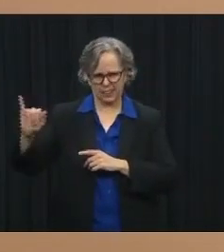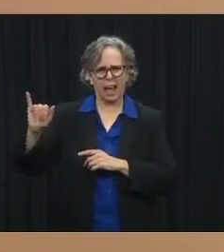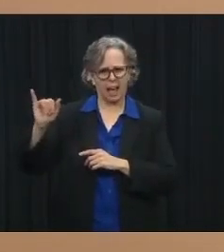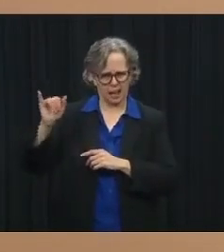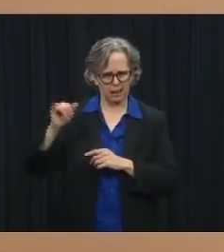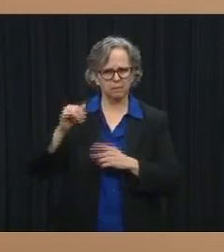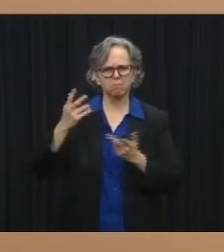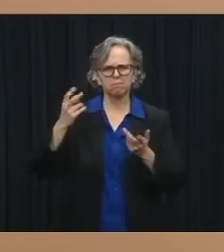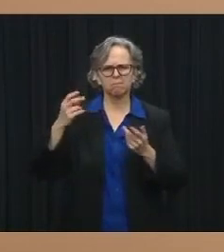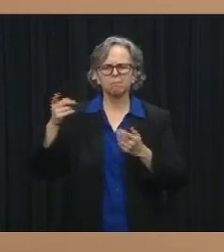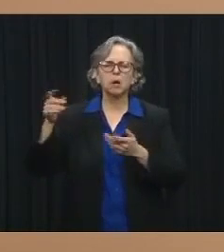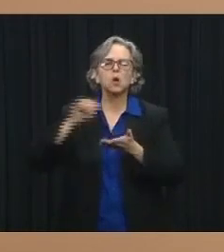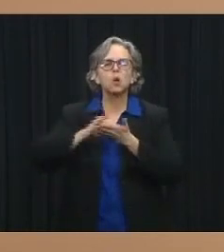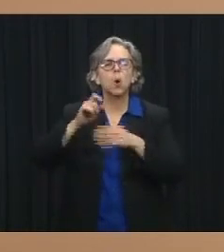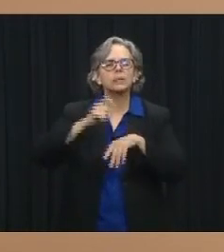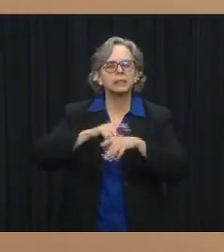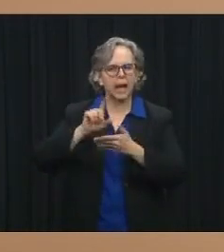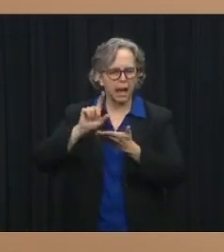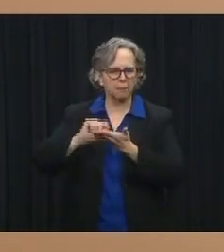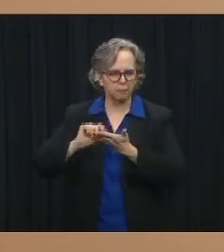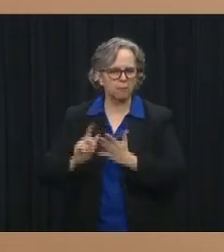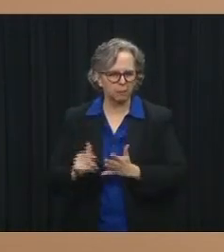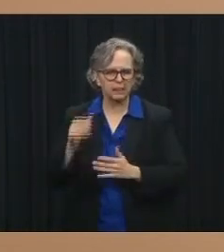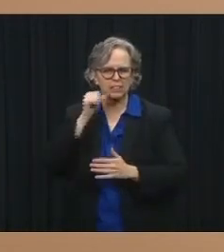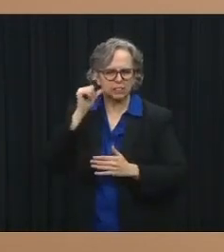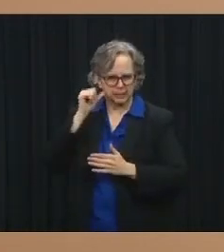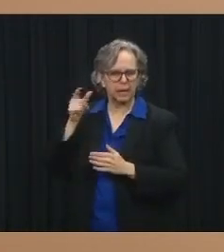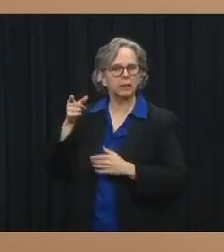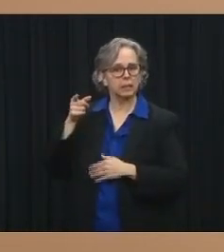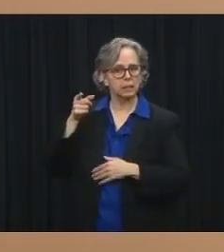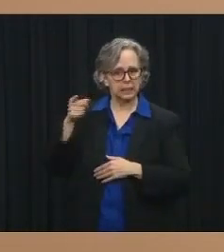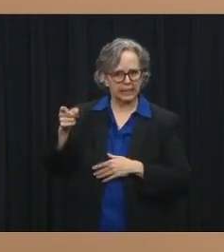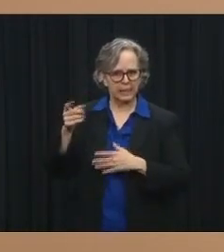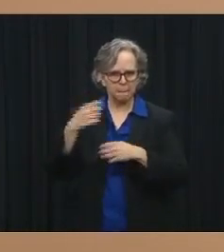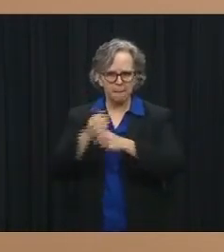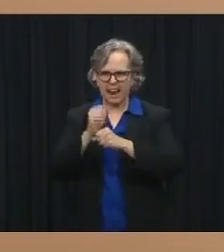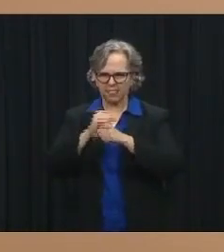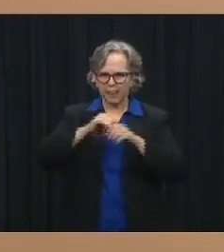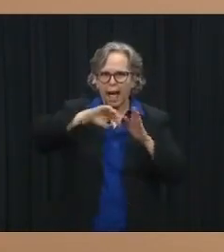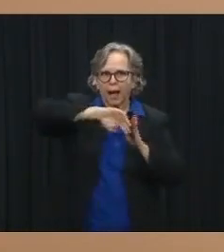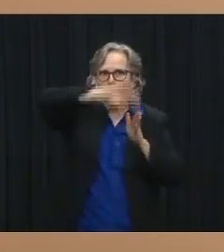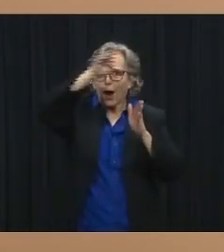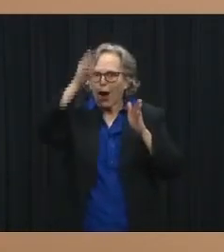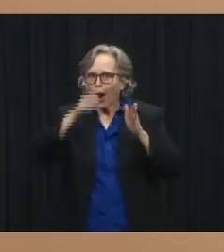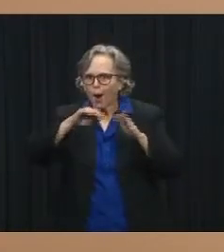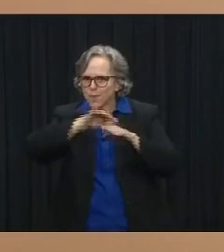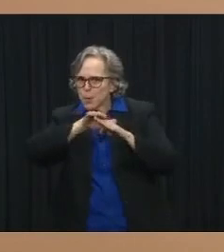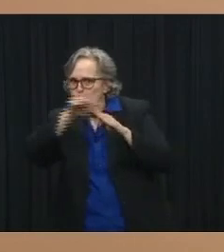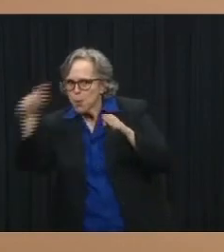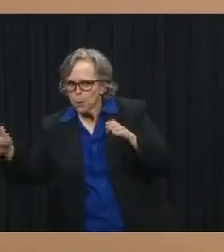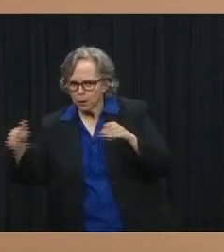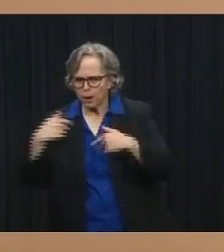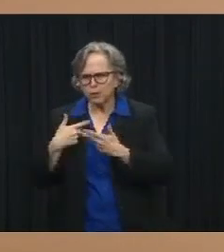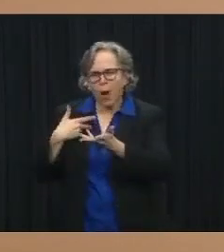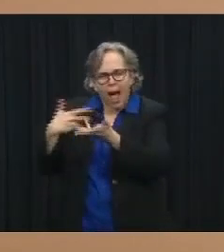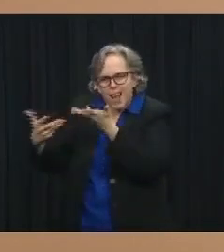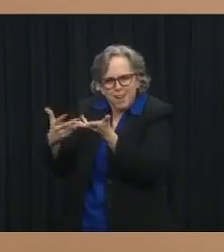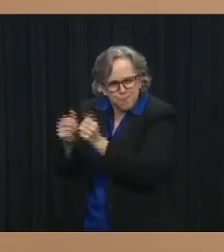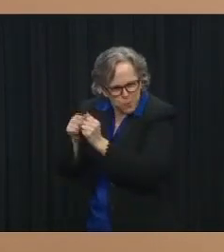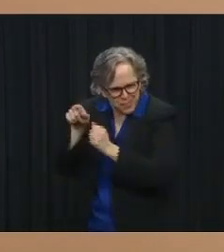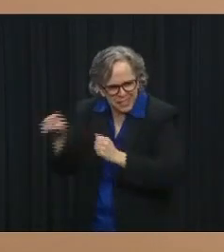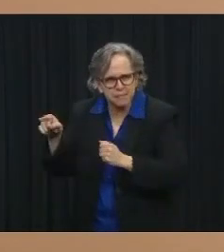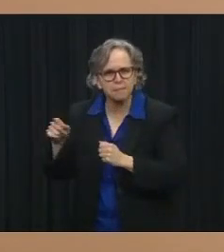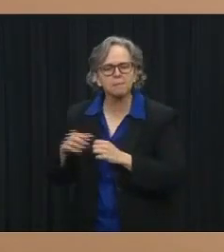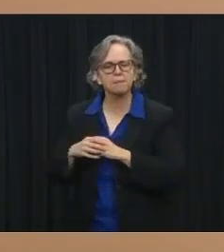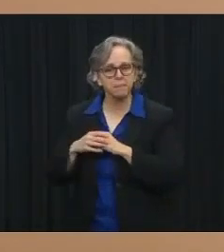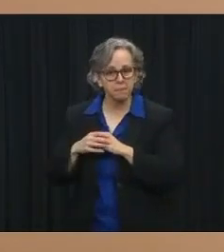this modeling to talk to those of us on the front lines. There's a world of what is ideal, and if we had time